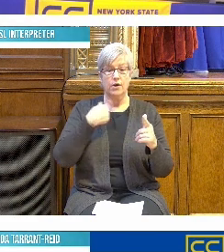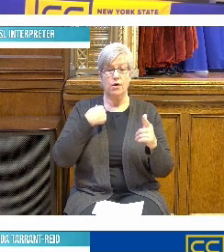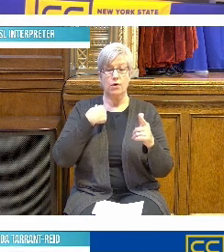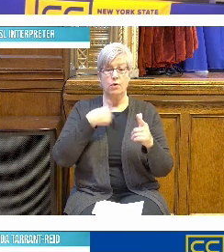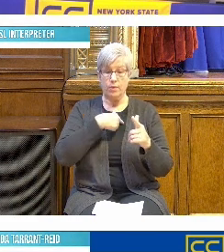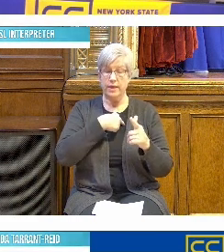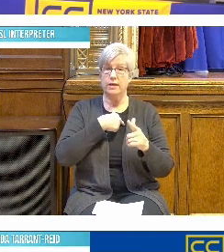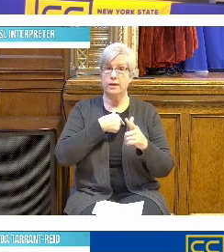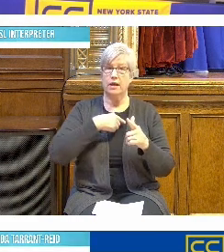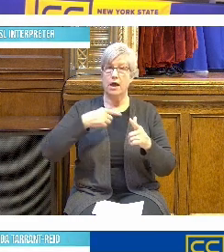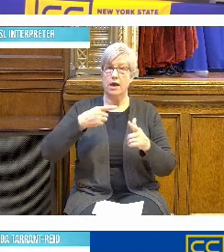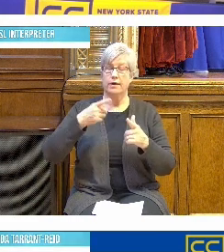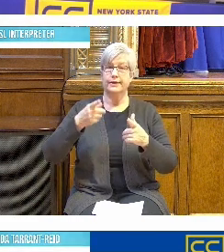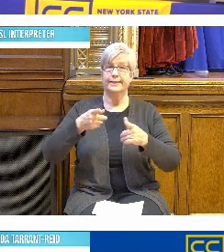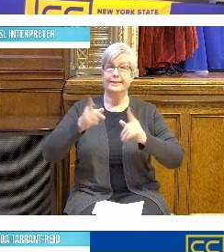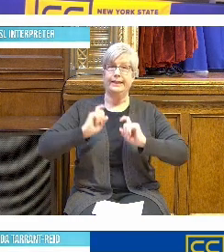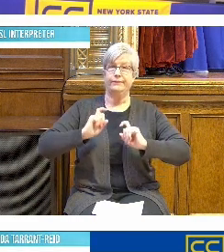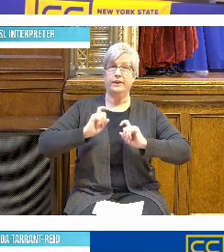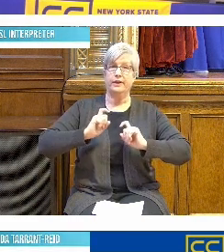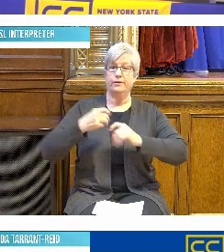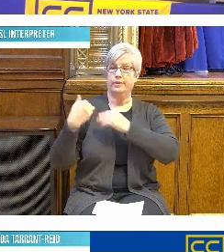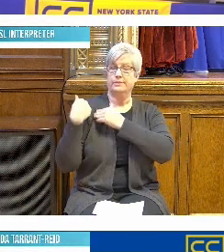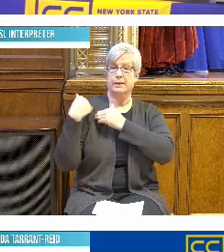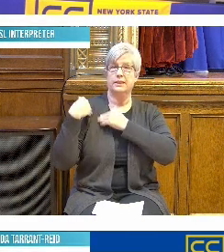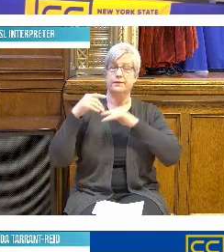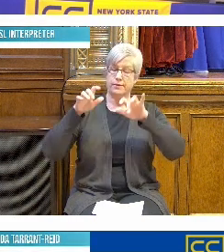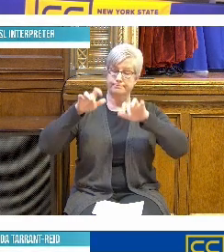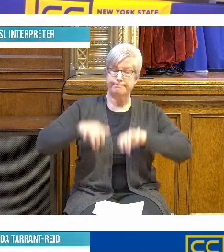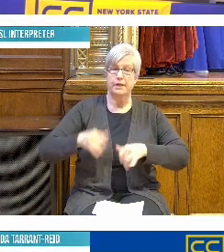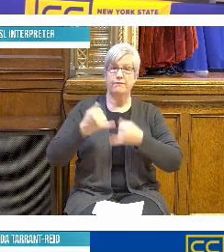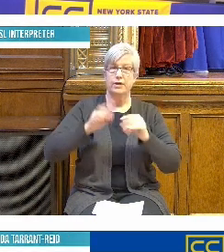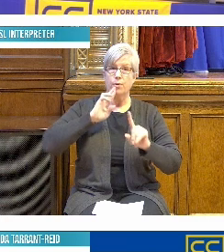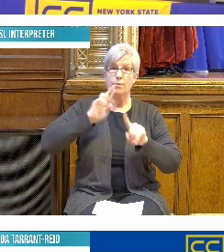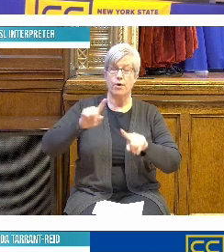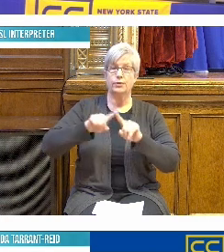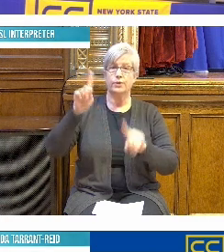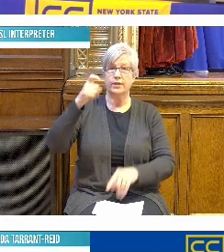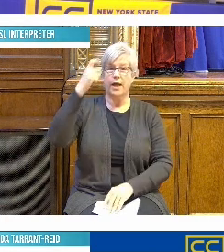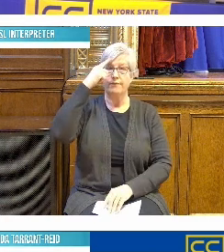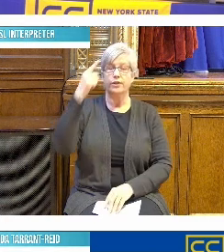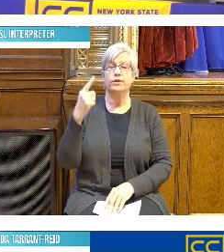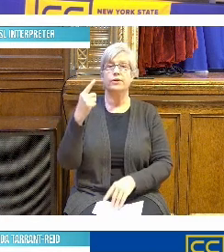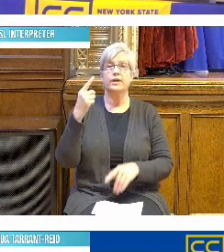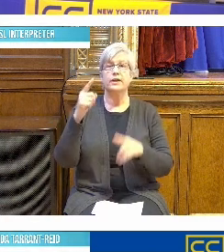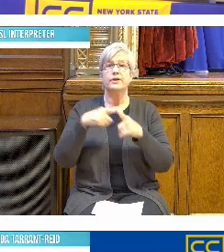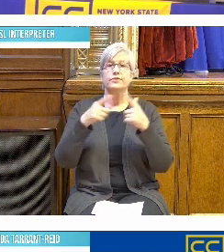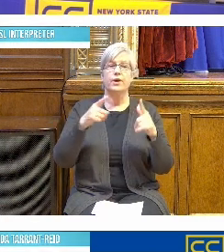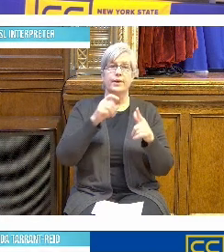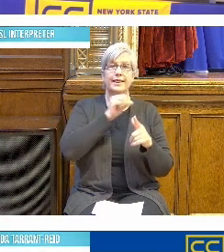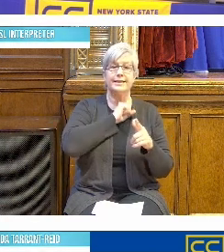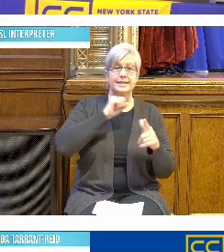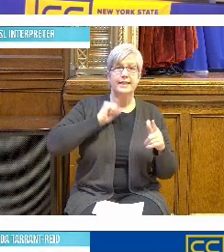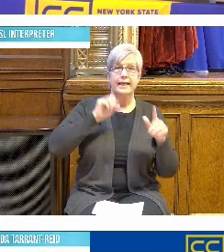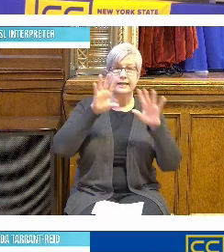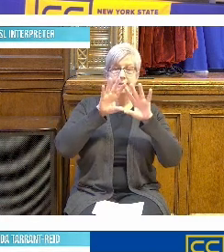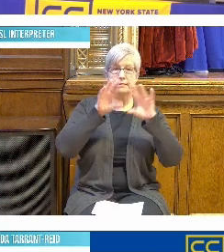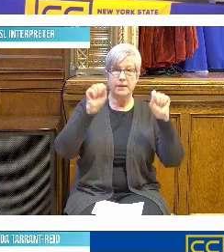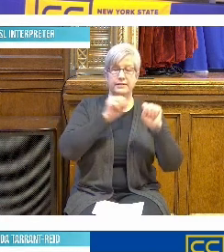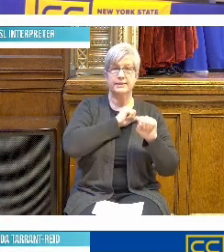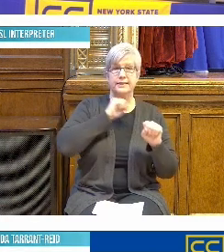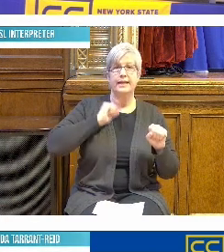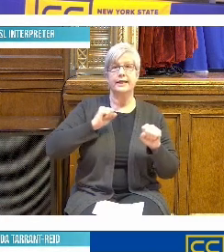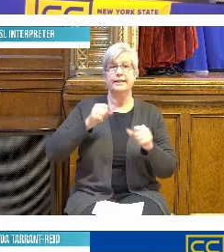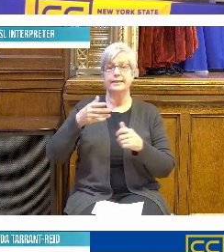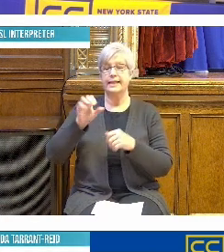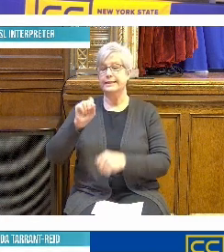charged with submitting a final report to the governor, of course, the president of the Senate, the Speaker of the Assembly, and the minority